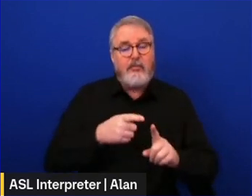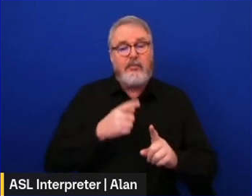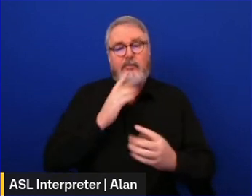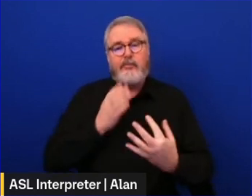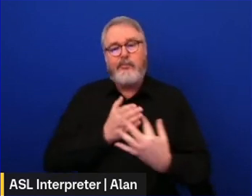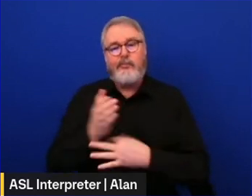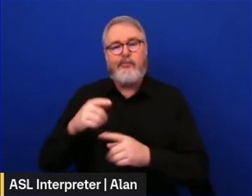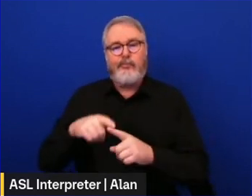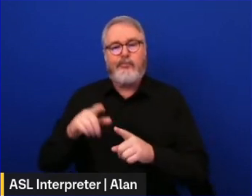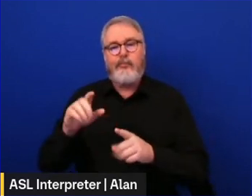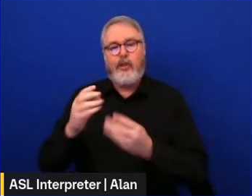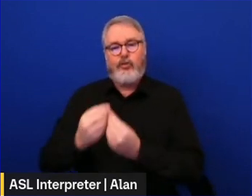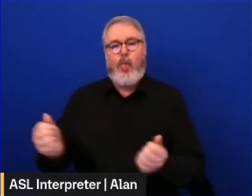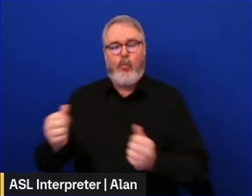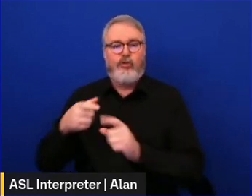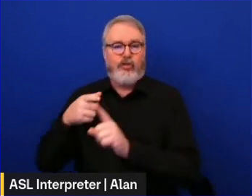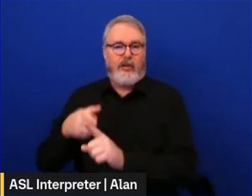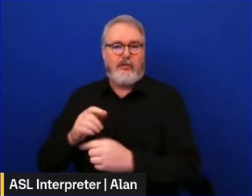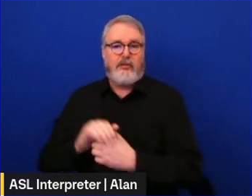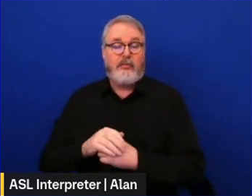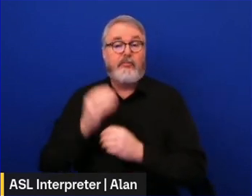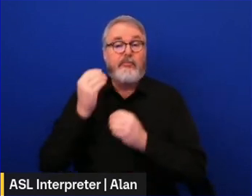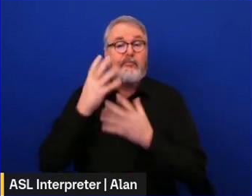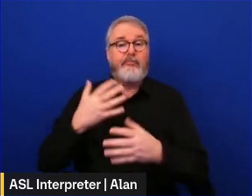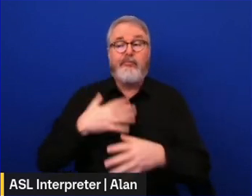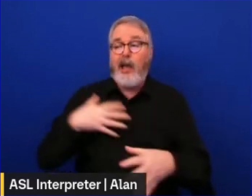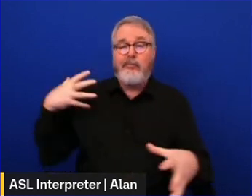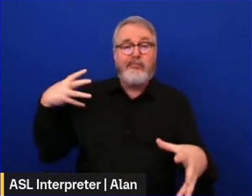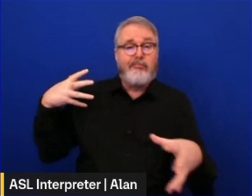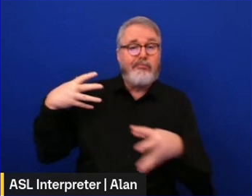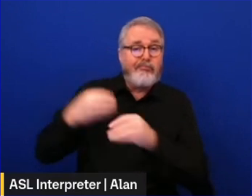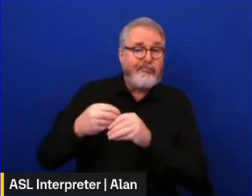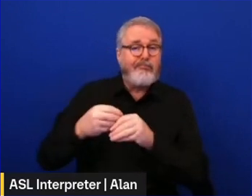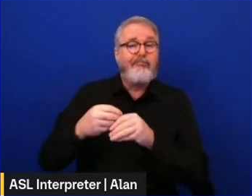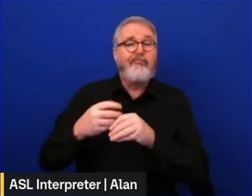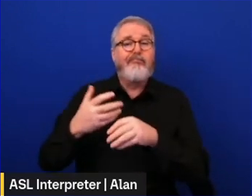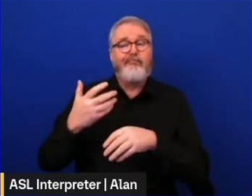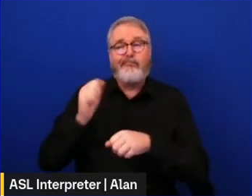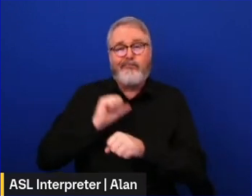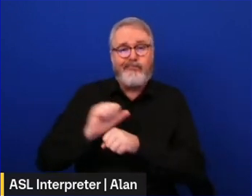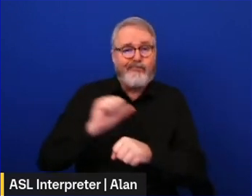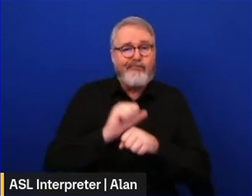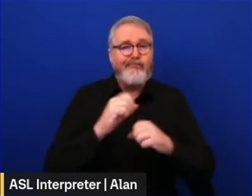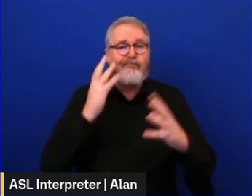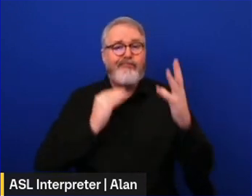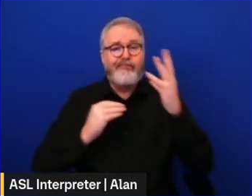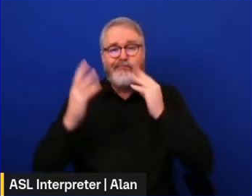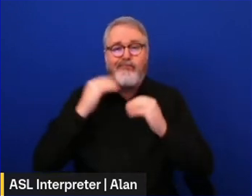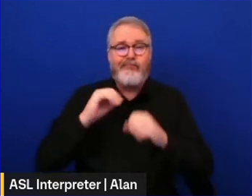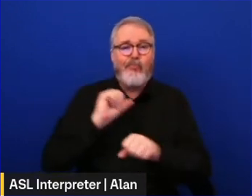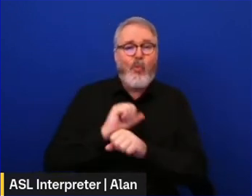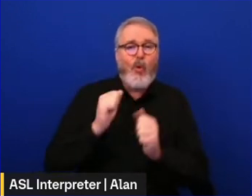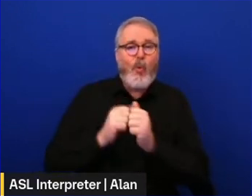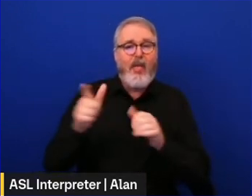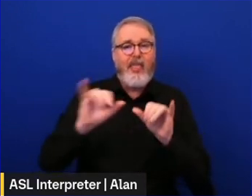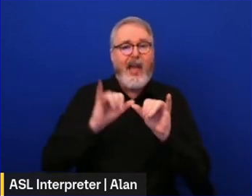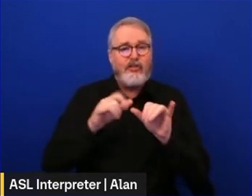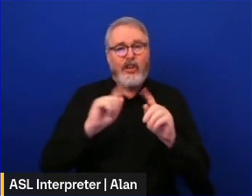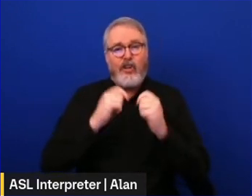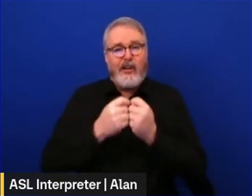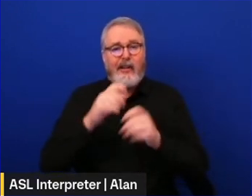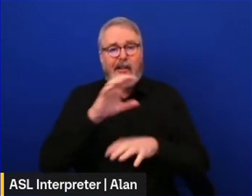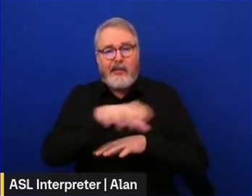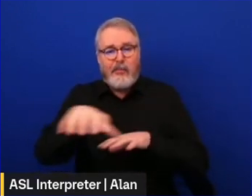solutions. In my years working with engineering teams, I have